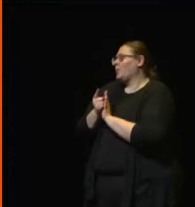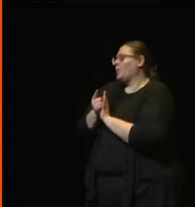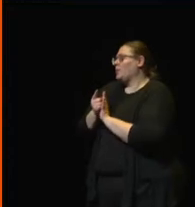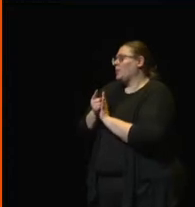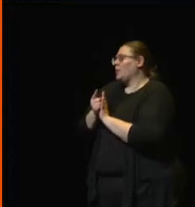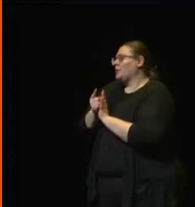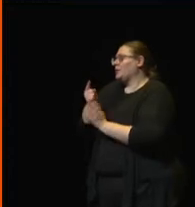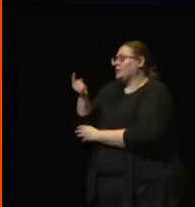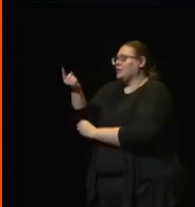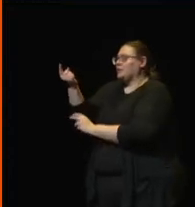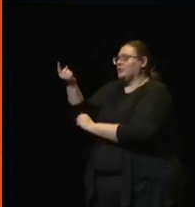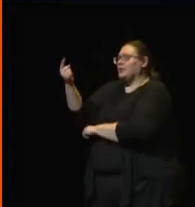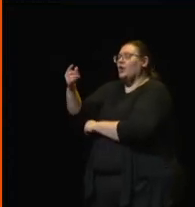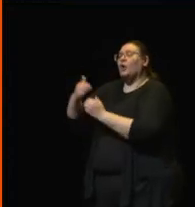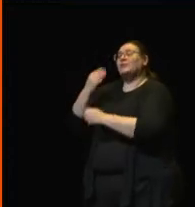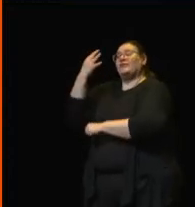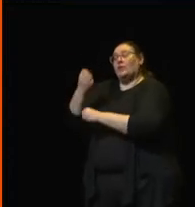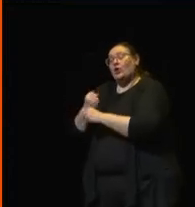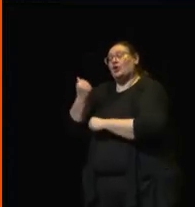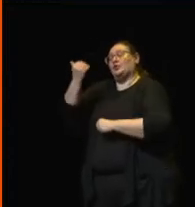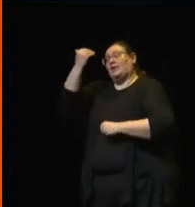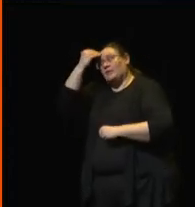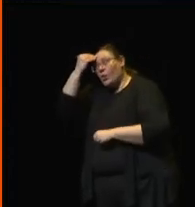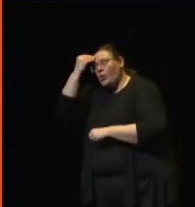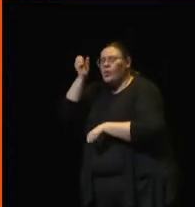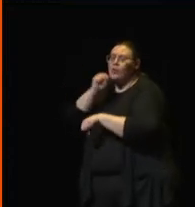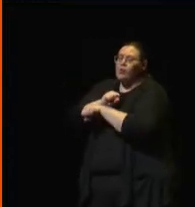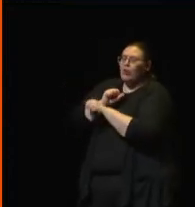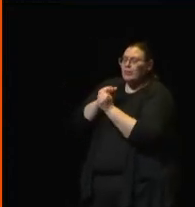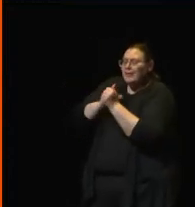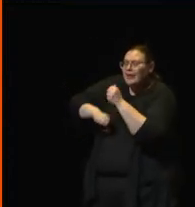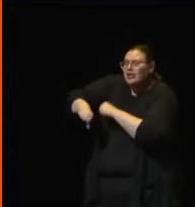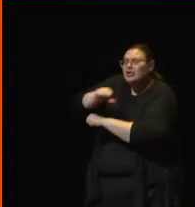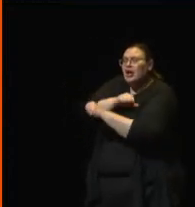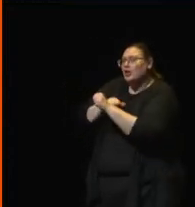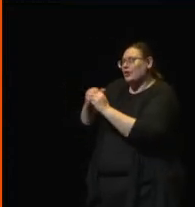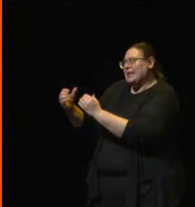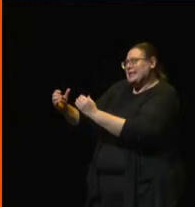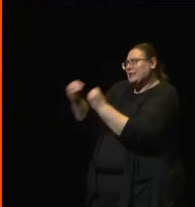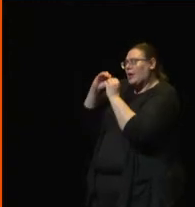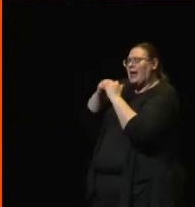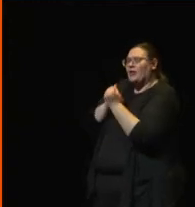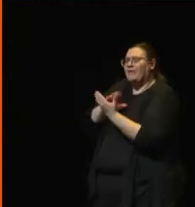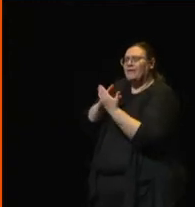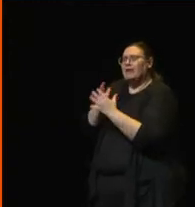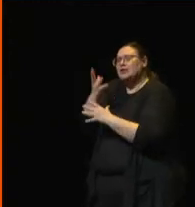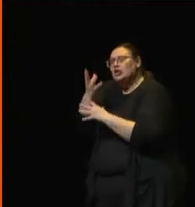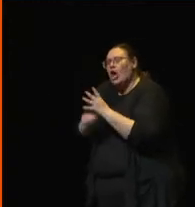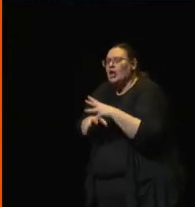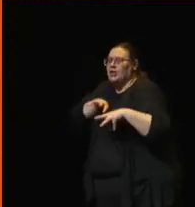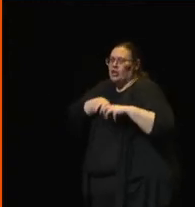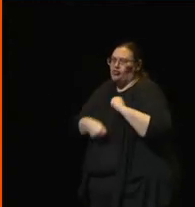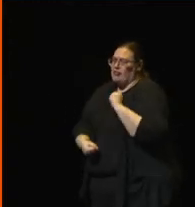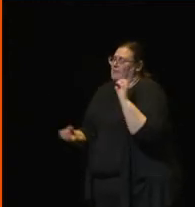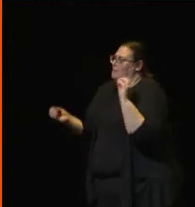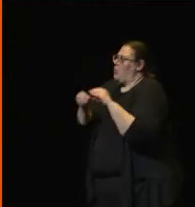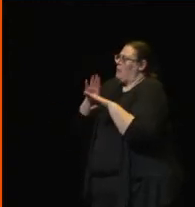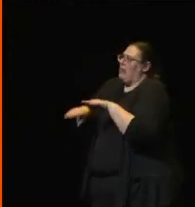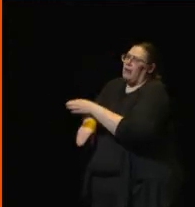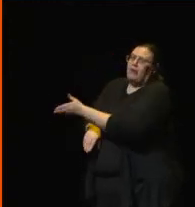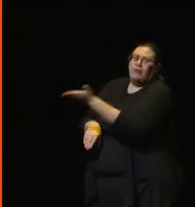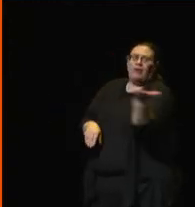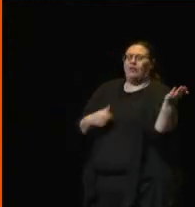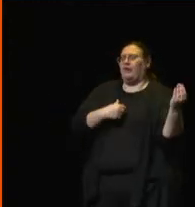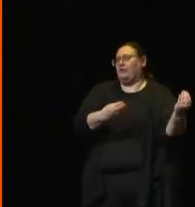almost 4 years of knowing and working with each other, he has taught me more about facing loss and grief than anyone else in my life.